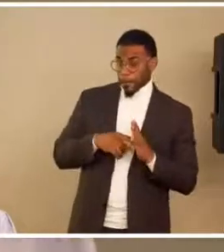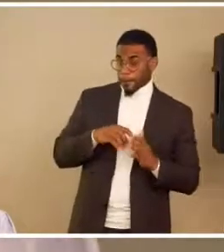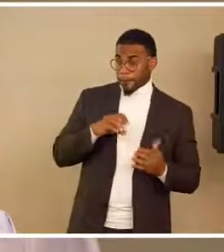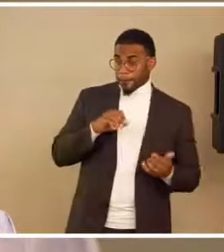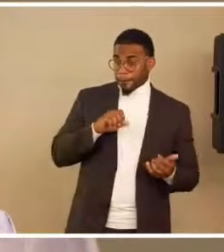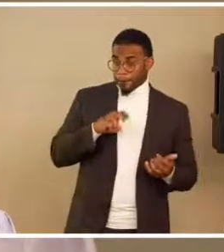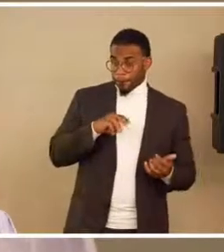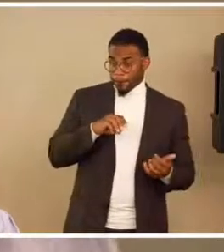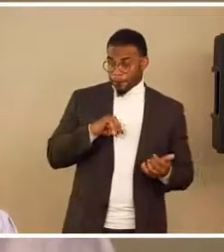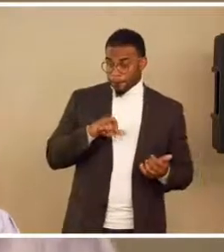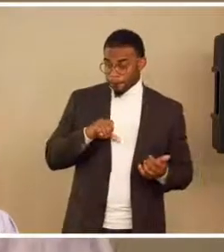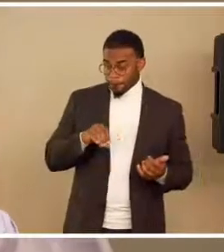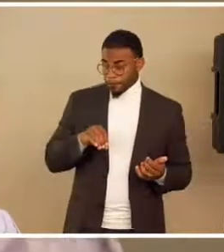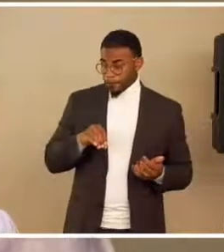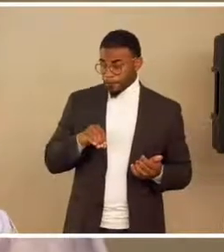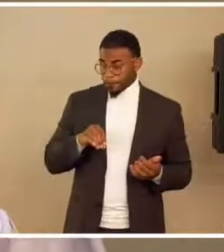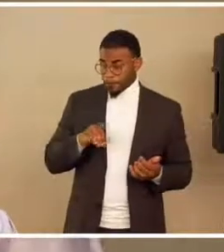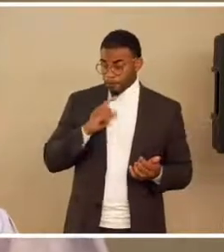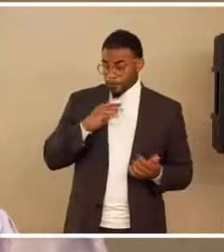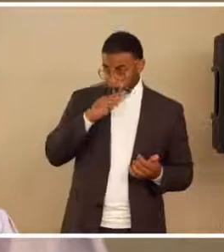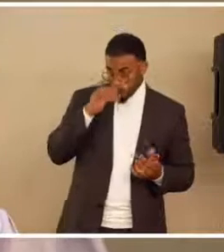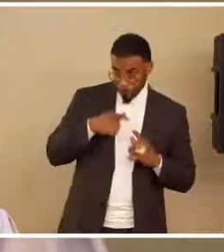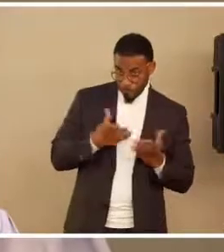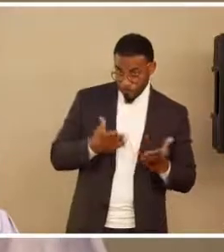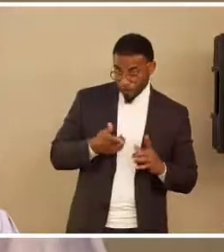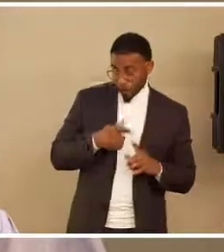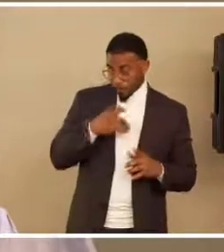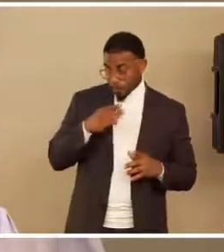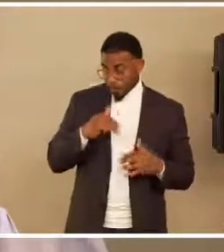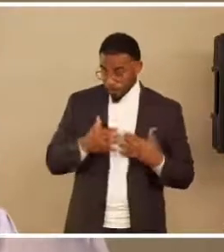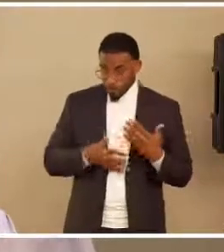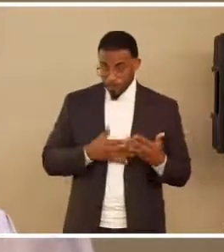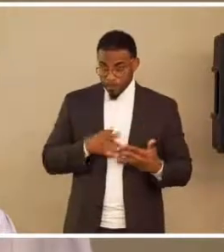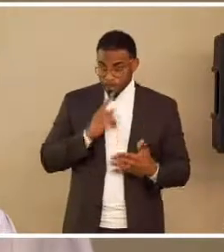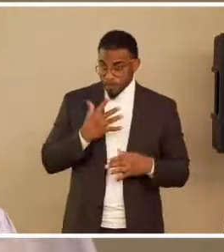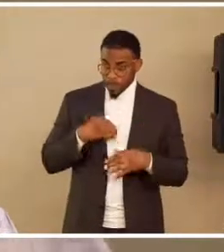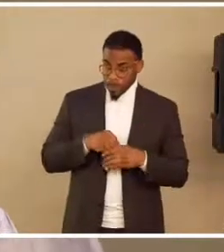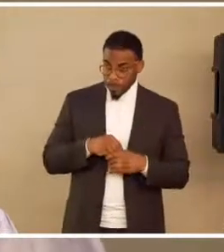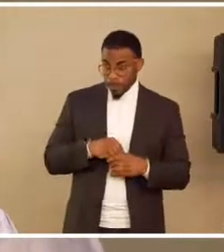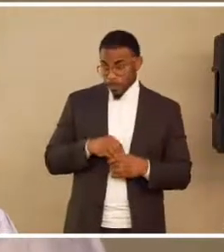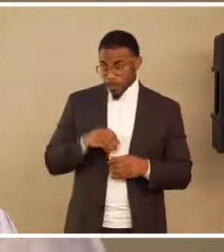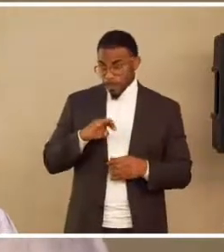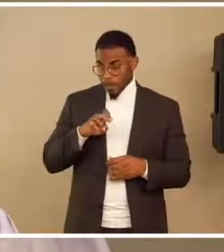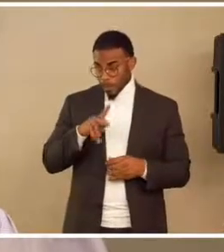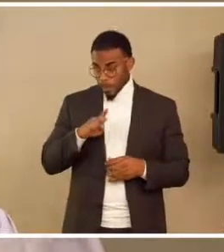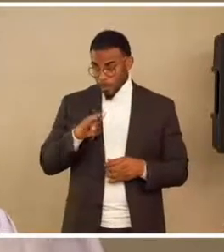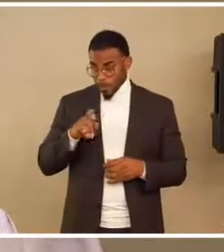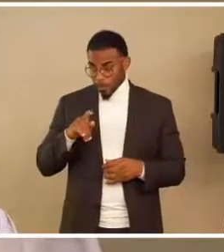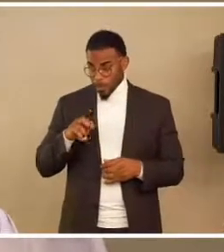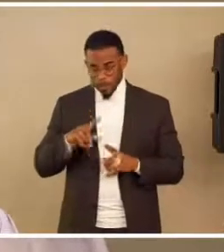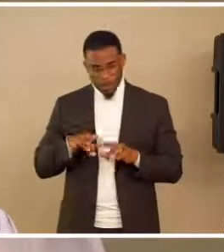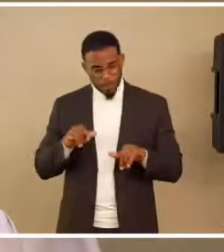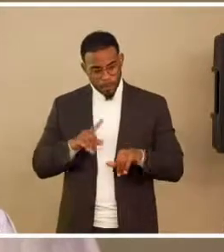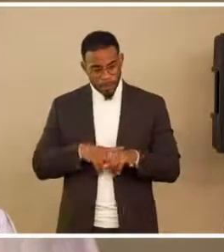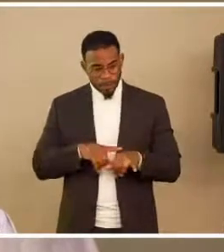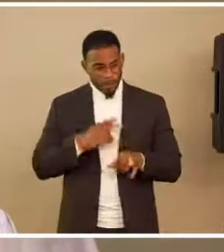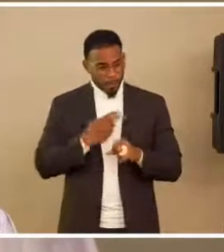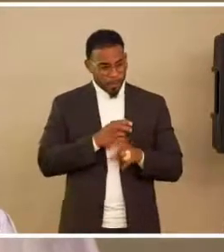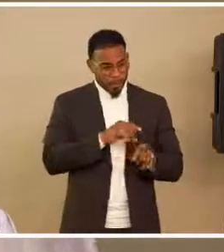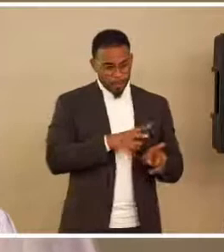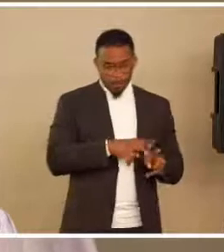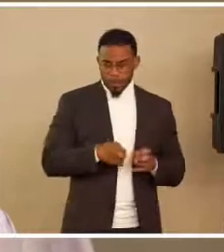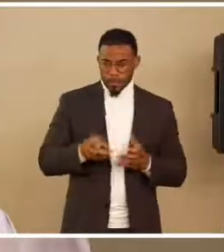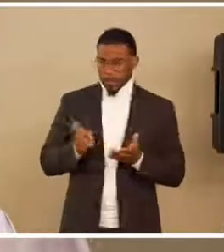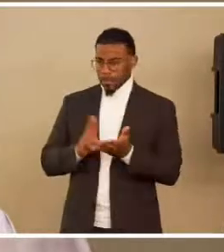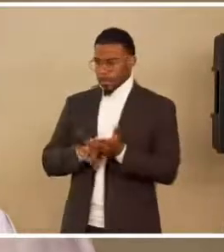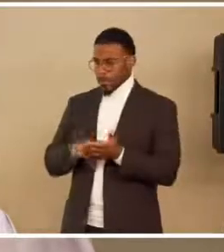Sy so has raised his platform here by, being part of blockbusters. But at the same time, he's used that to